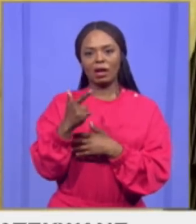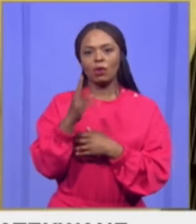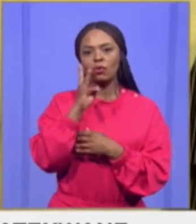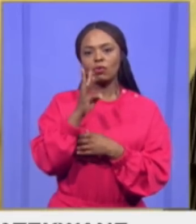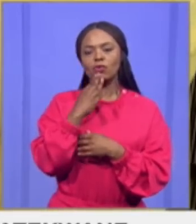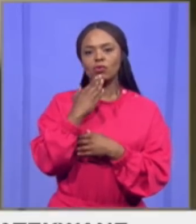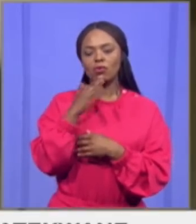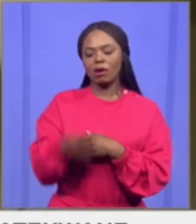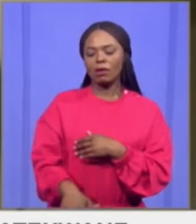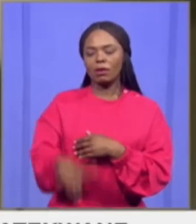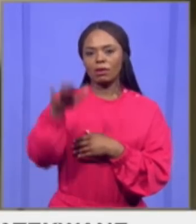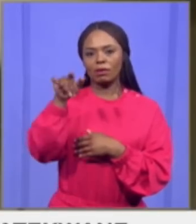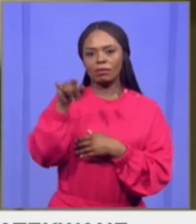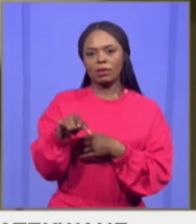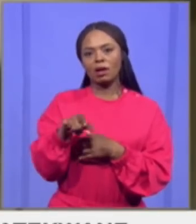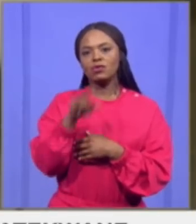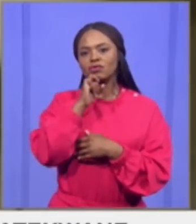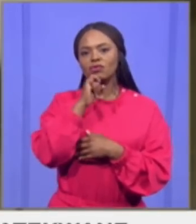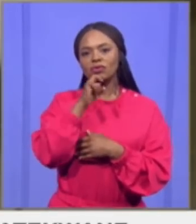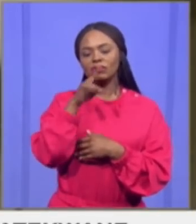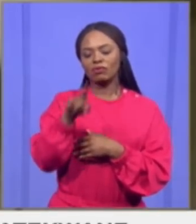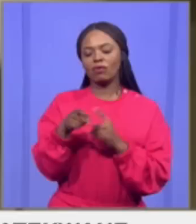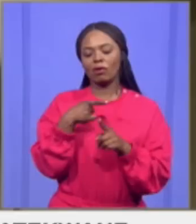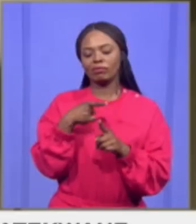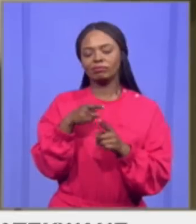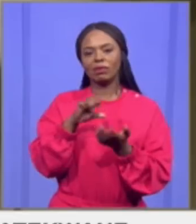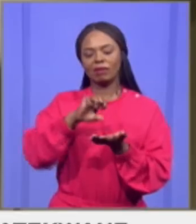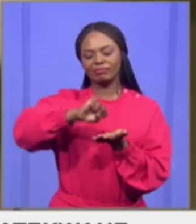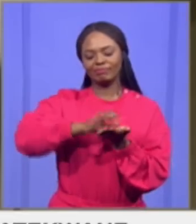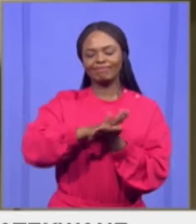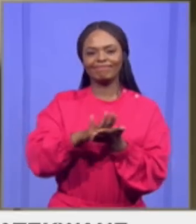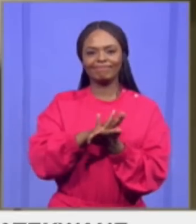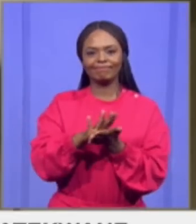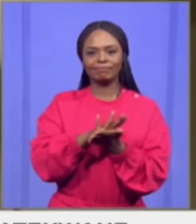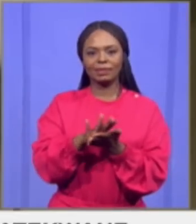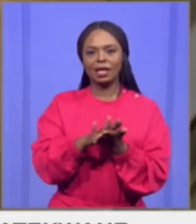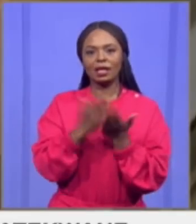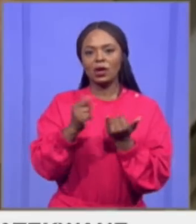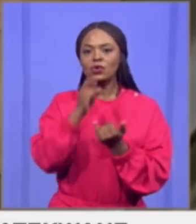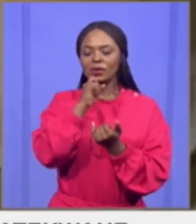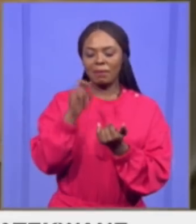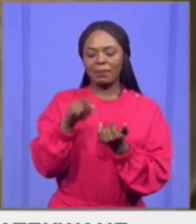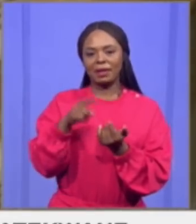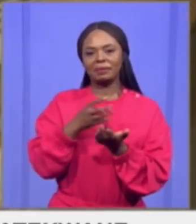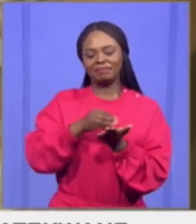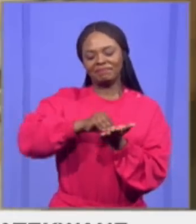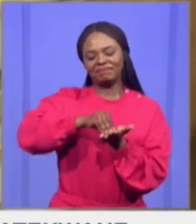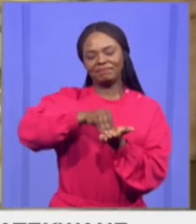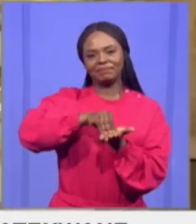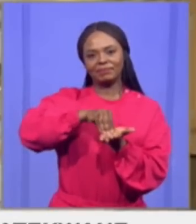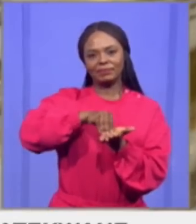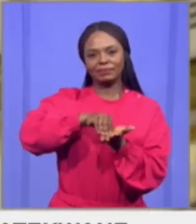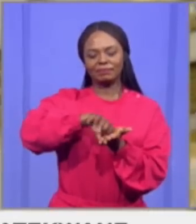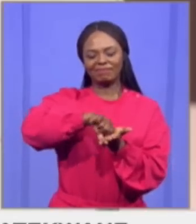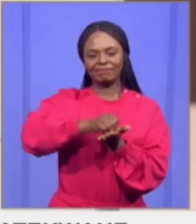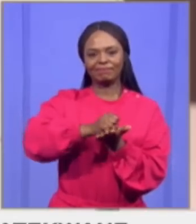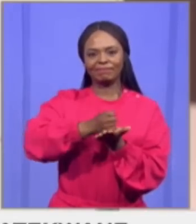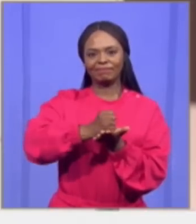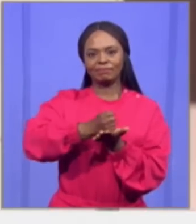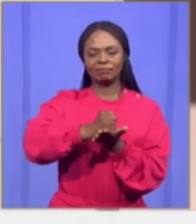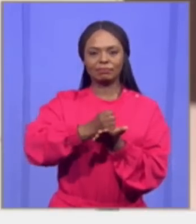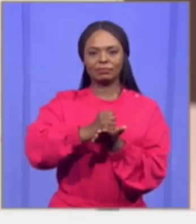hore a qale ho etsa ditlolo tsa matekwane. O kentse letsoho mererong e fapaneng ya semela sena molemong wa bongaka le merero e meng.